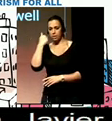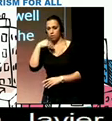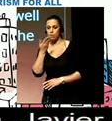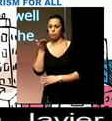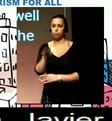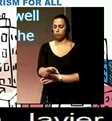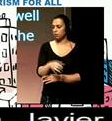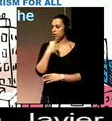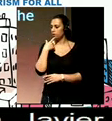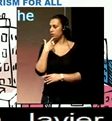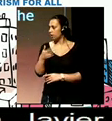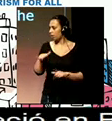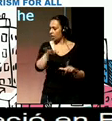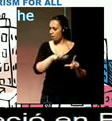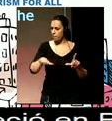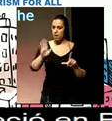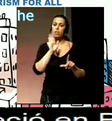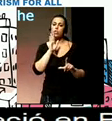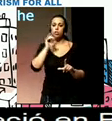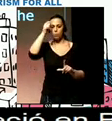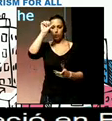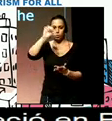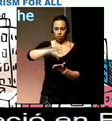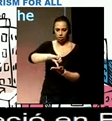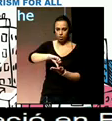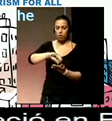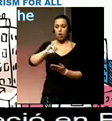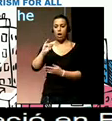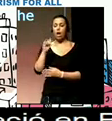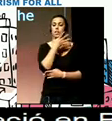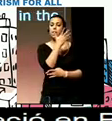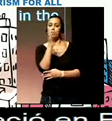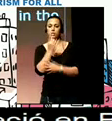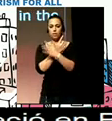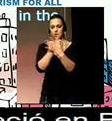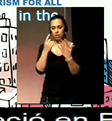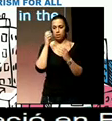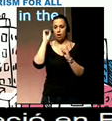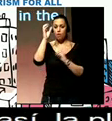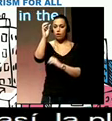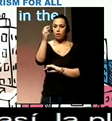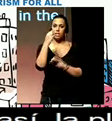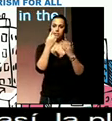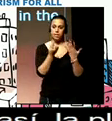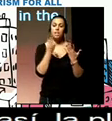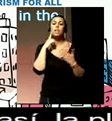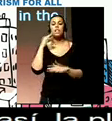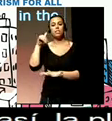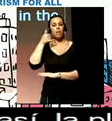Saturday. This square is in the middle of the village. It has 16 trees,